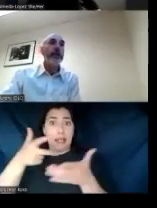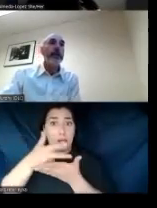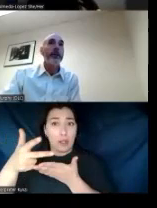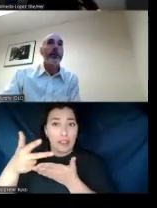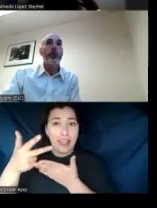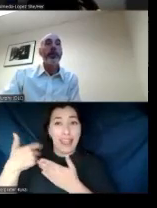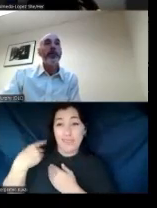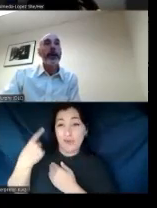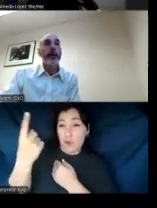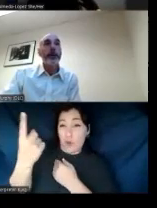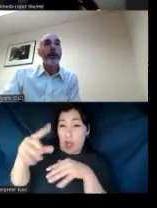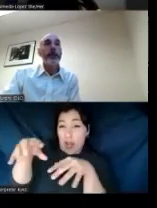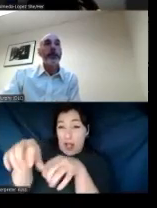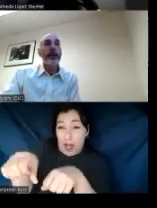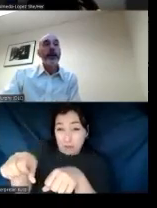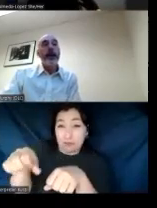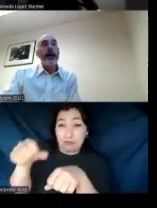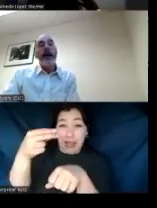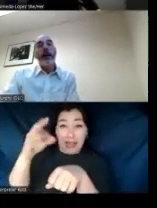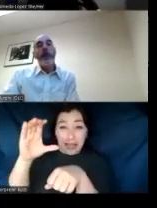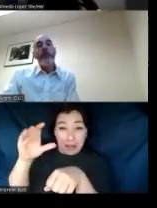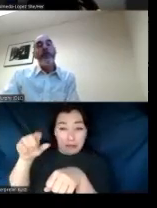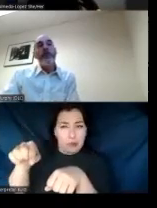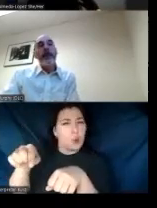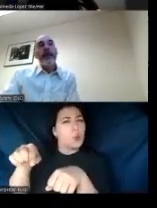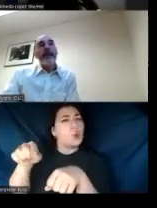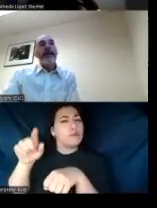that you would want to flag.